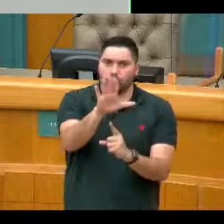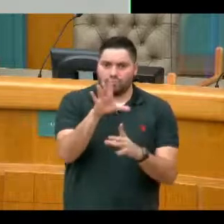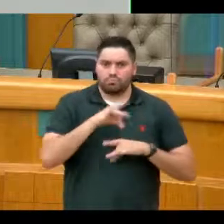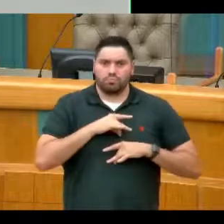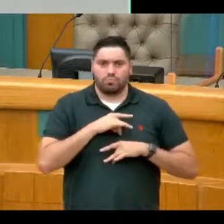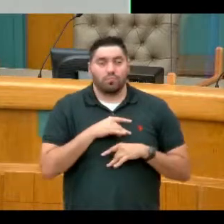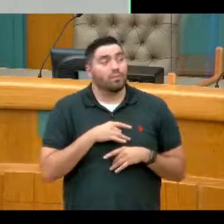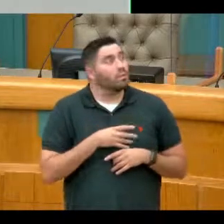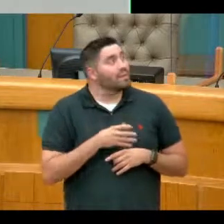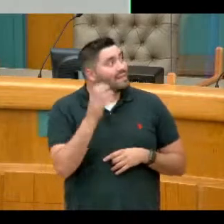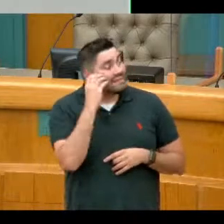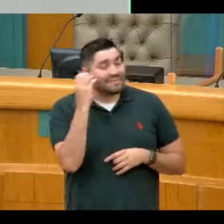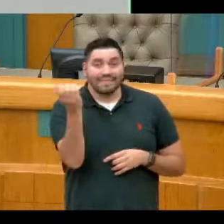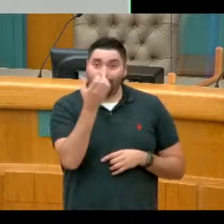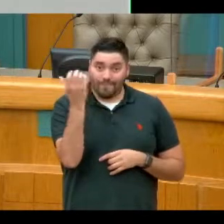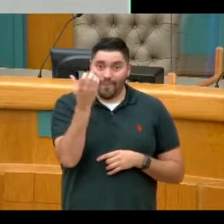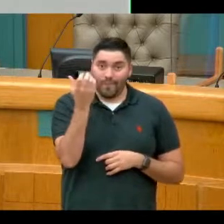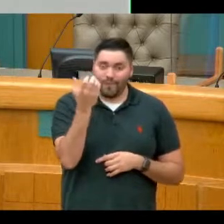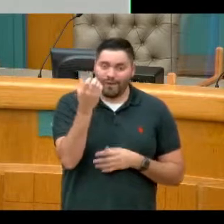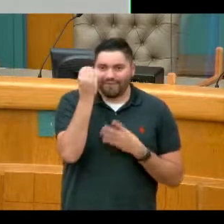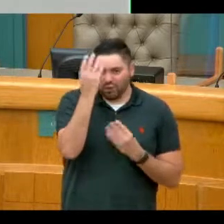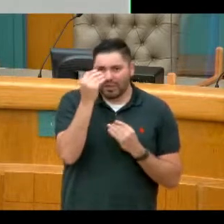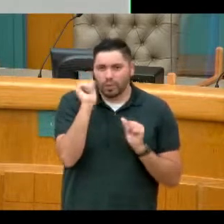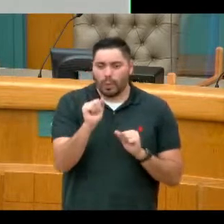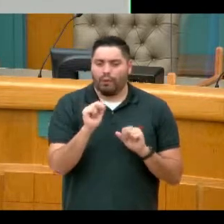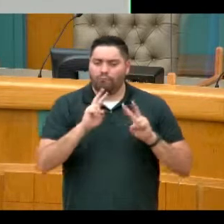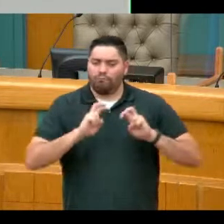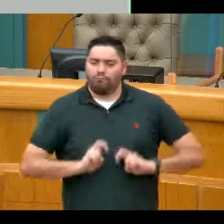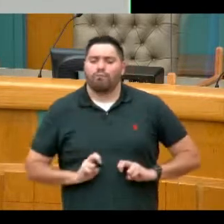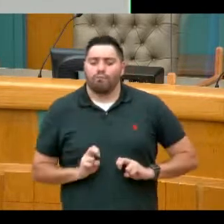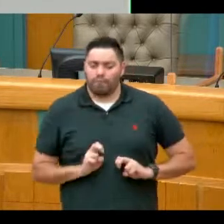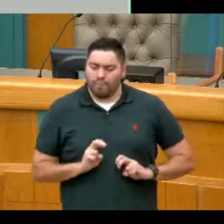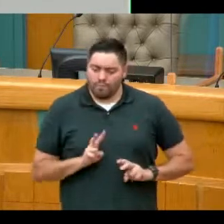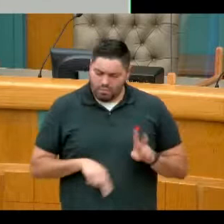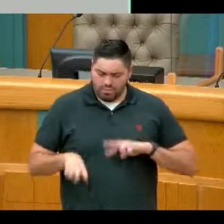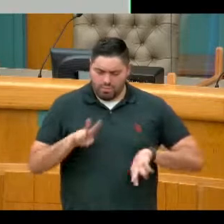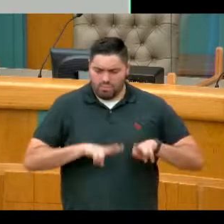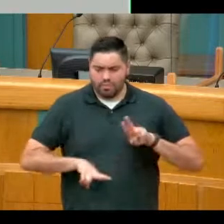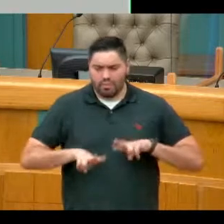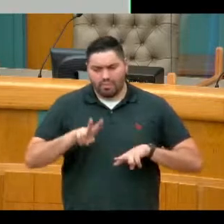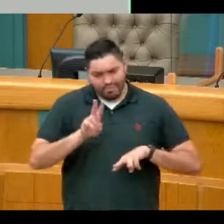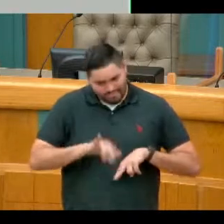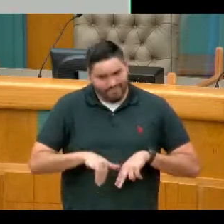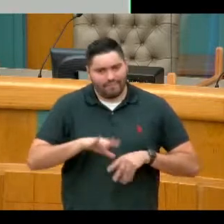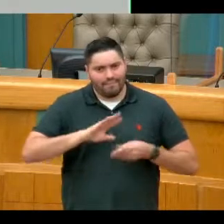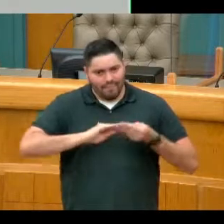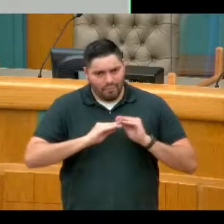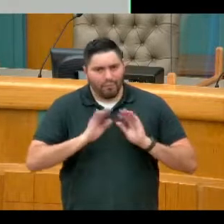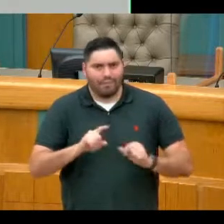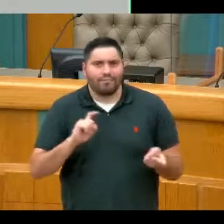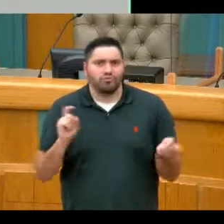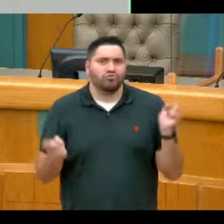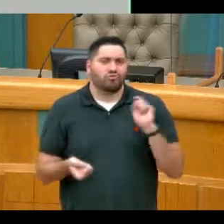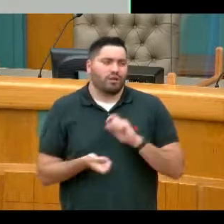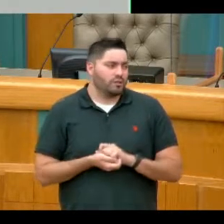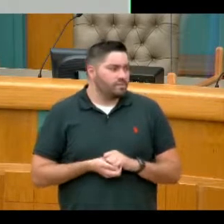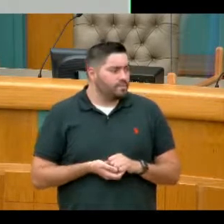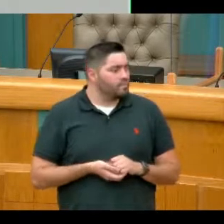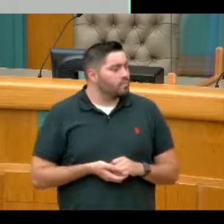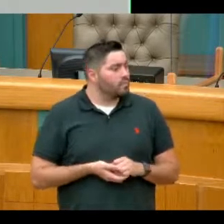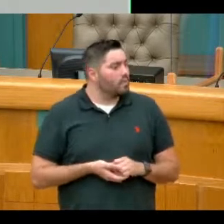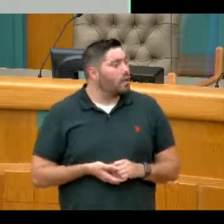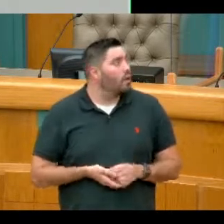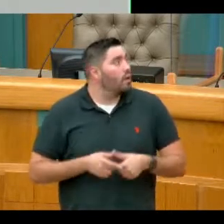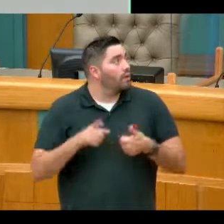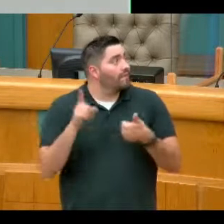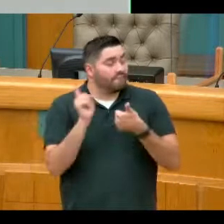also. Last but not least, we talk about the cell phone data because it tells us what could happen in the future. The